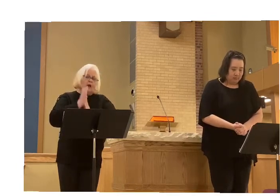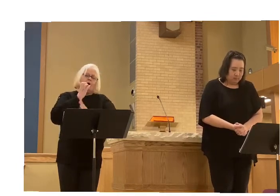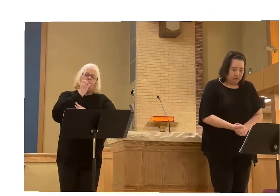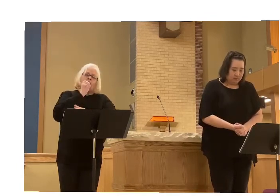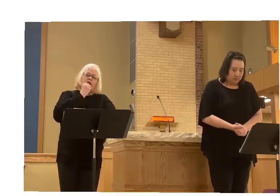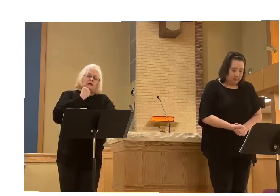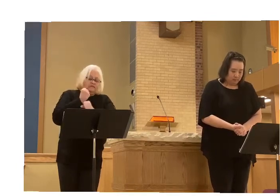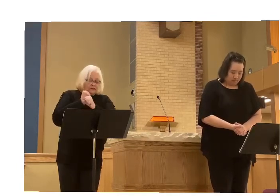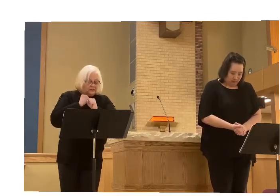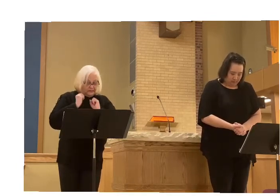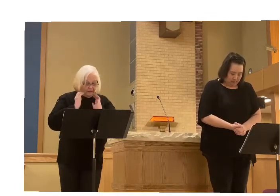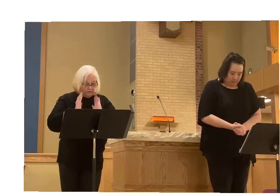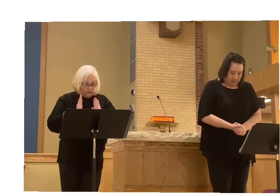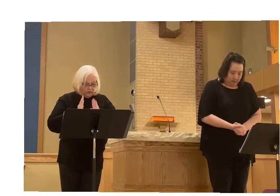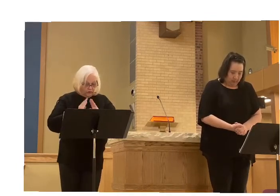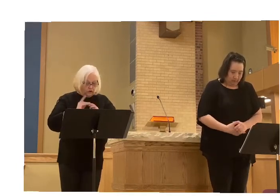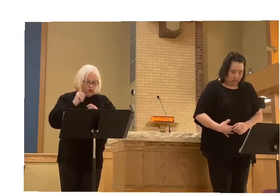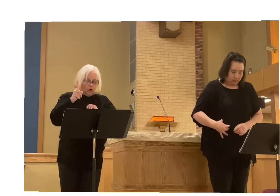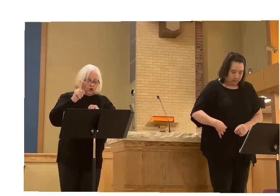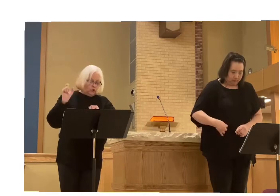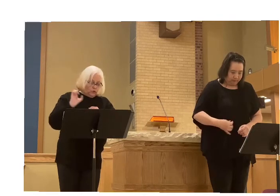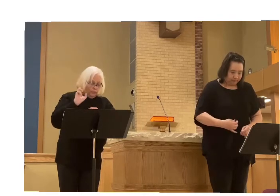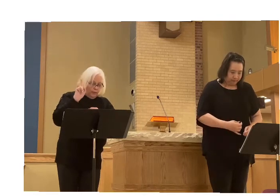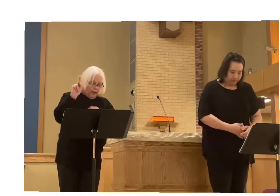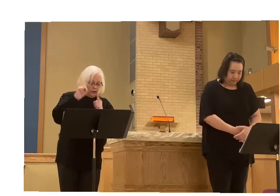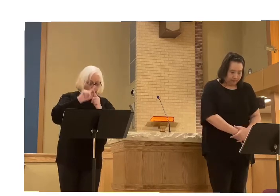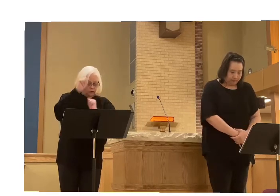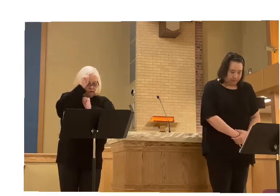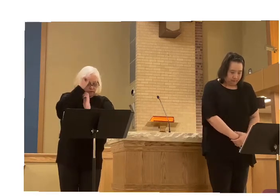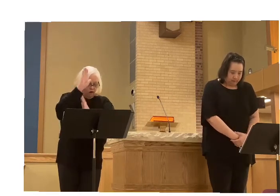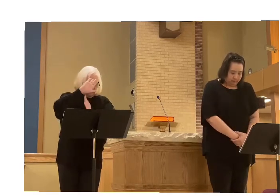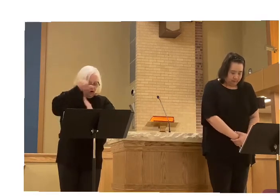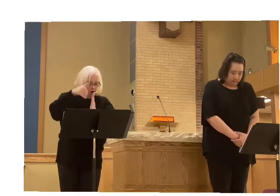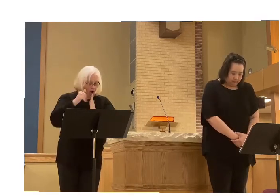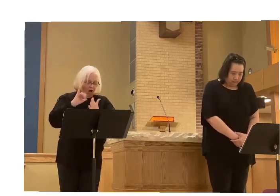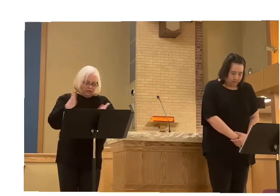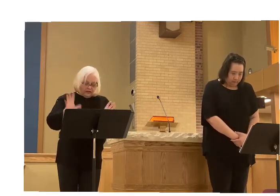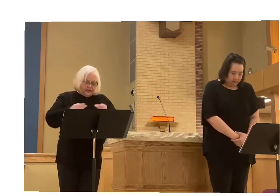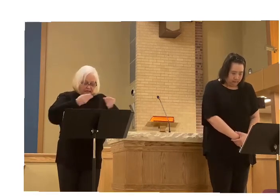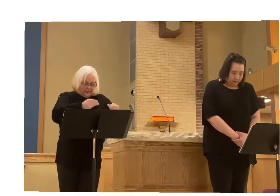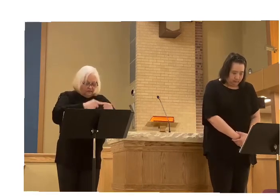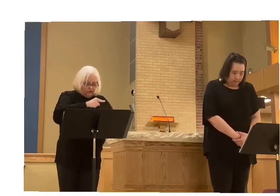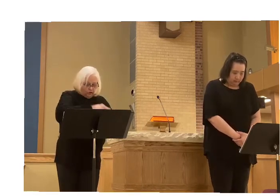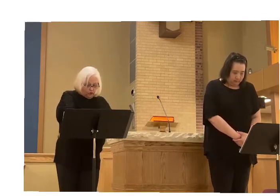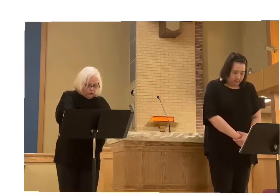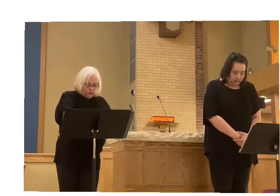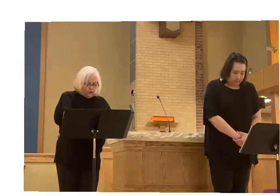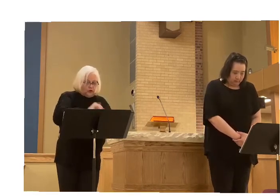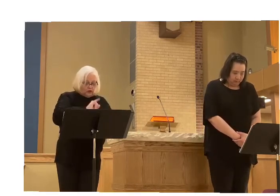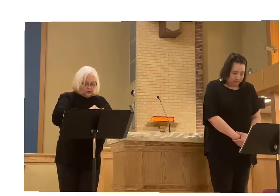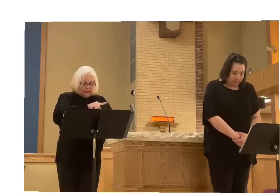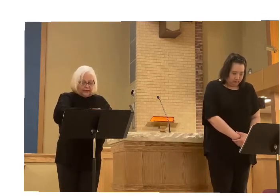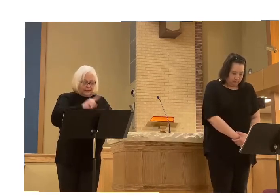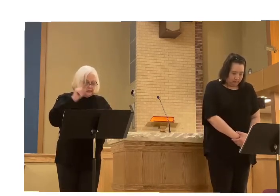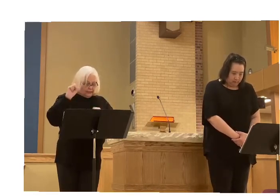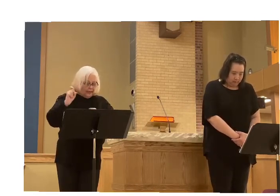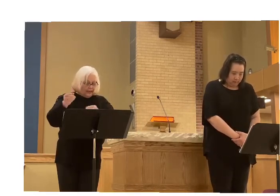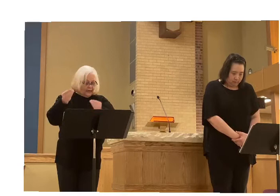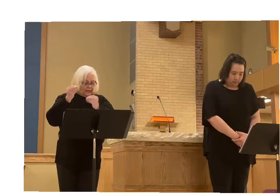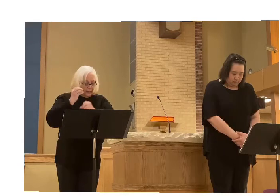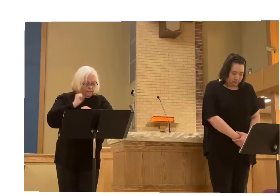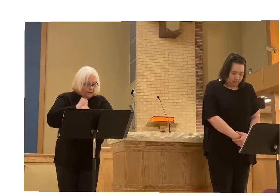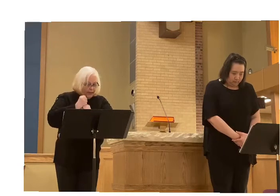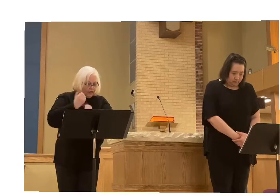Beloved Savior, you returned to the Father all that he had given you, so that he might restore all to